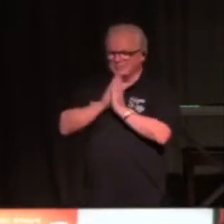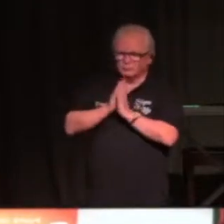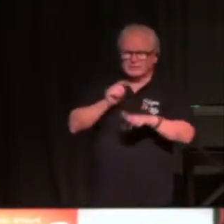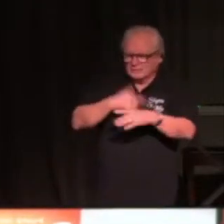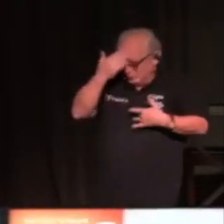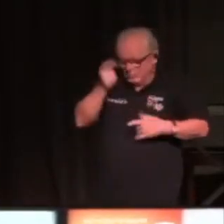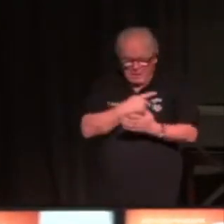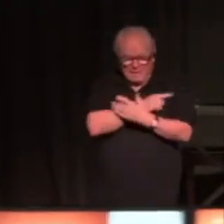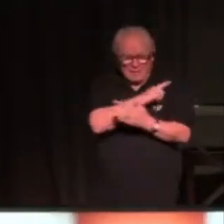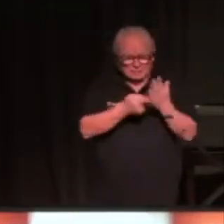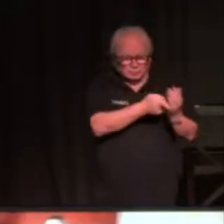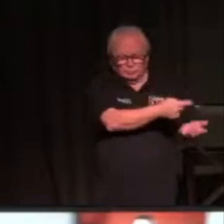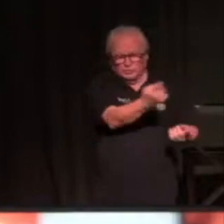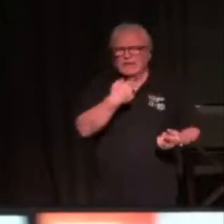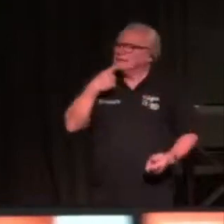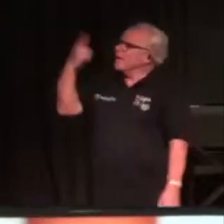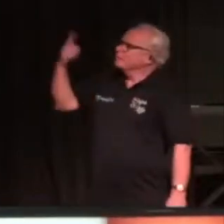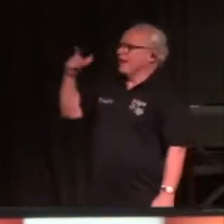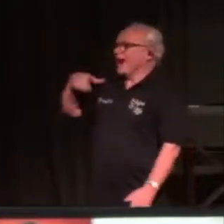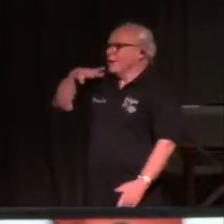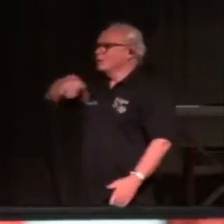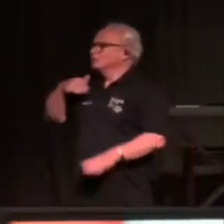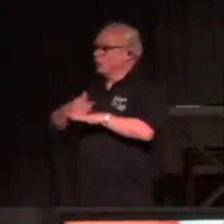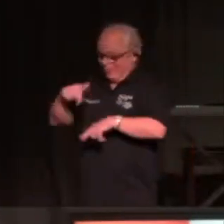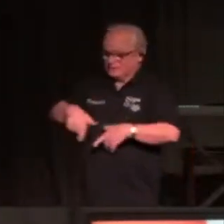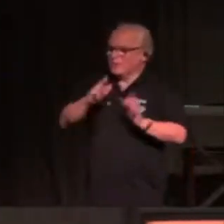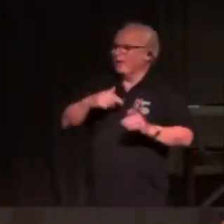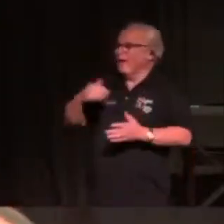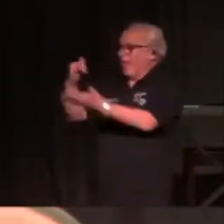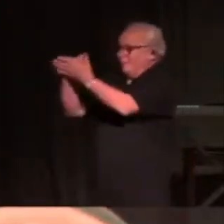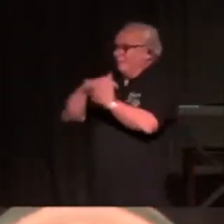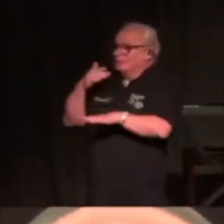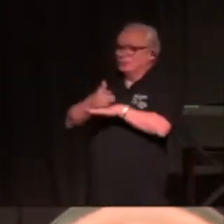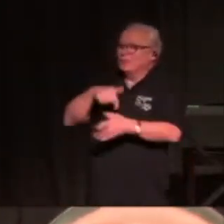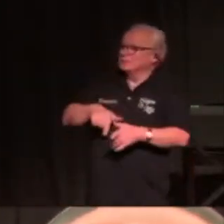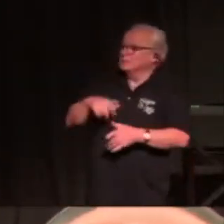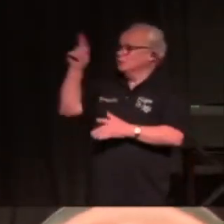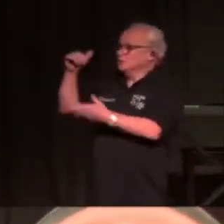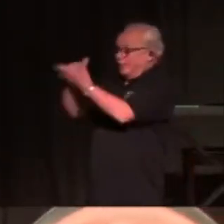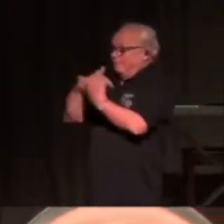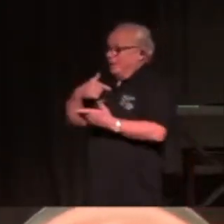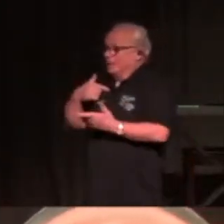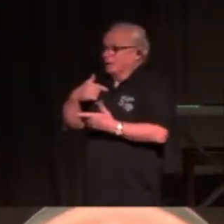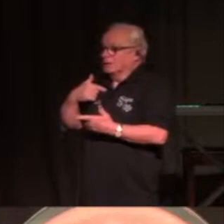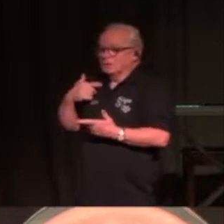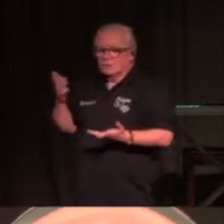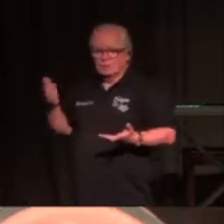my prayer times has been spent telling God how I'm going to do it and how he's going to back me up in it.